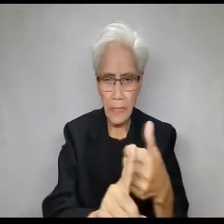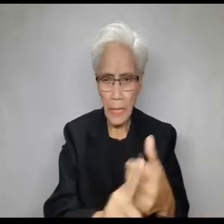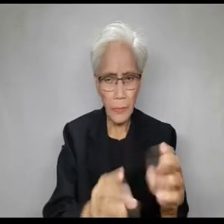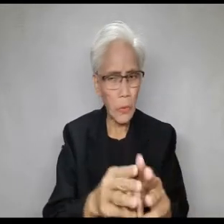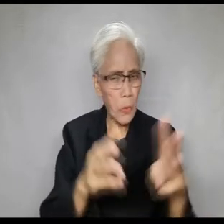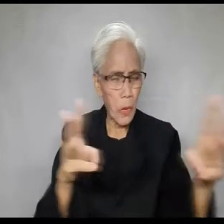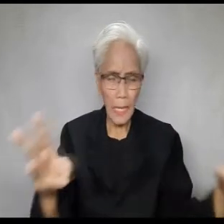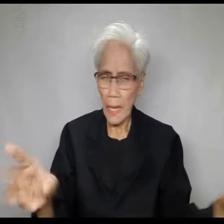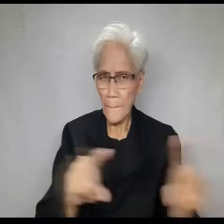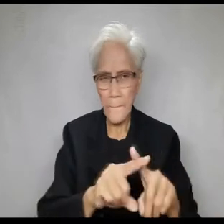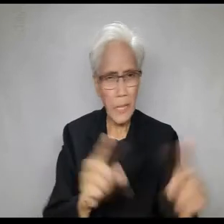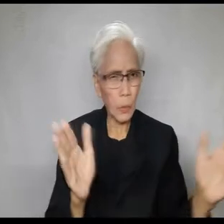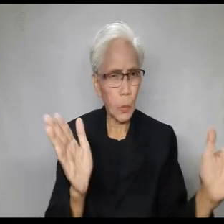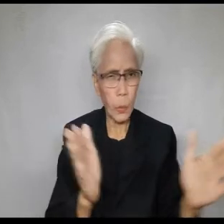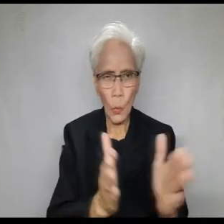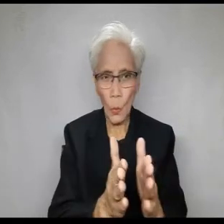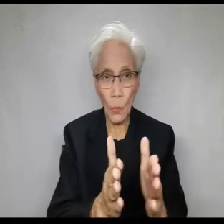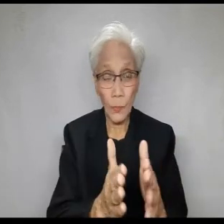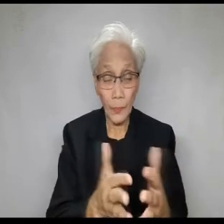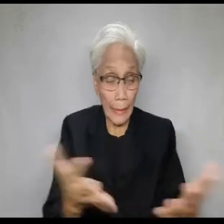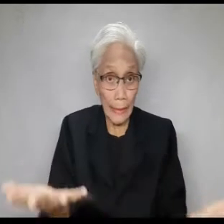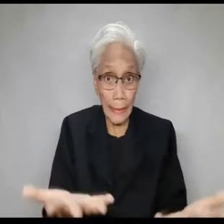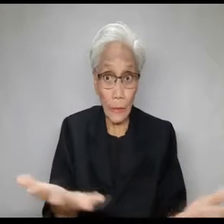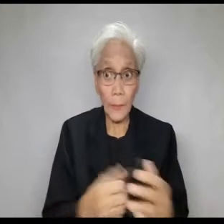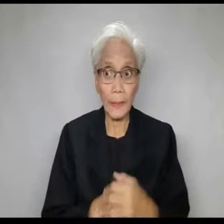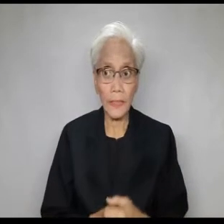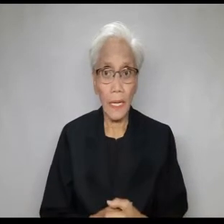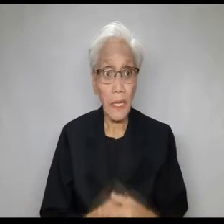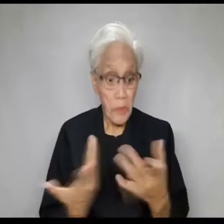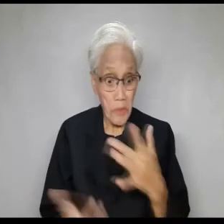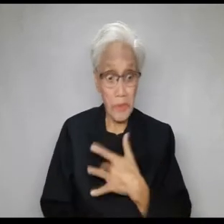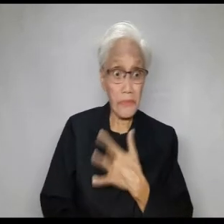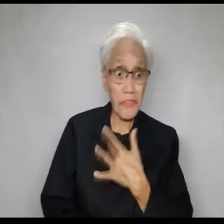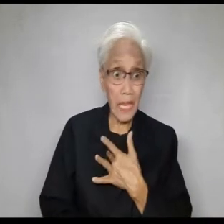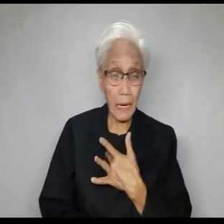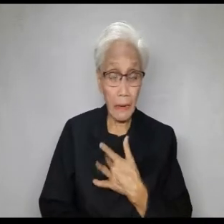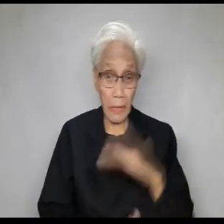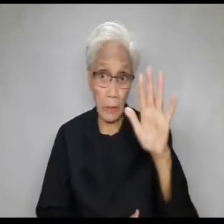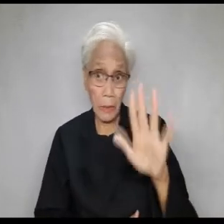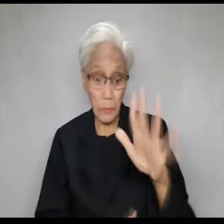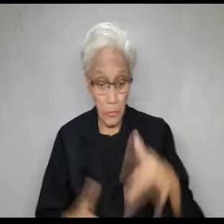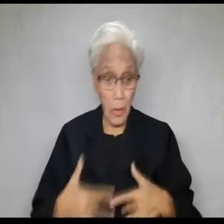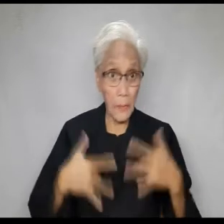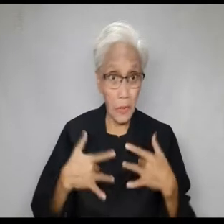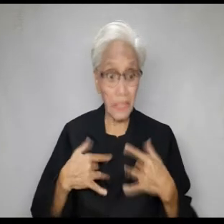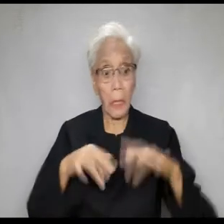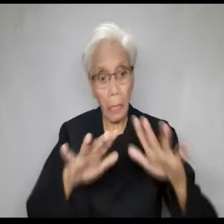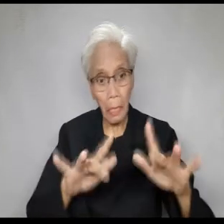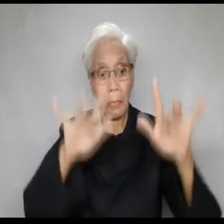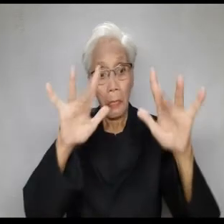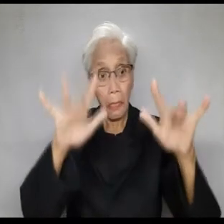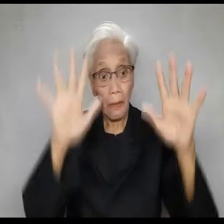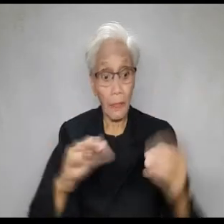too widely yet too thinly. At ito pa, dear, feeling mo pagaan ng pagaang